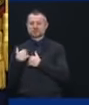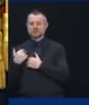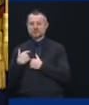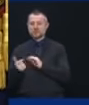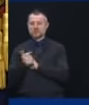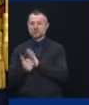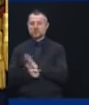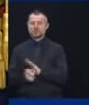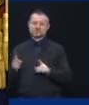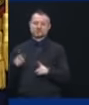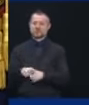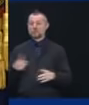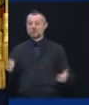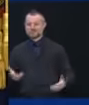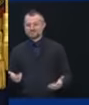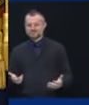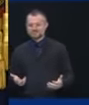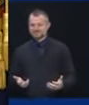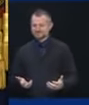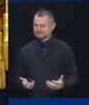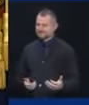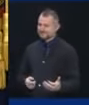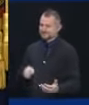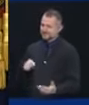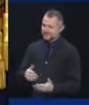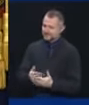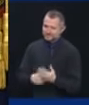when it comes to a budget.